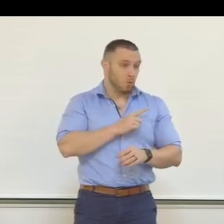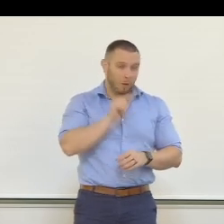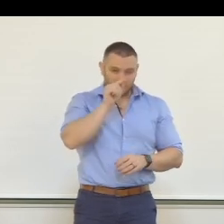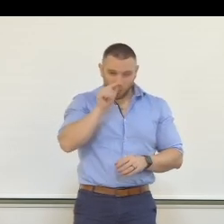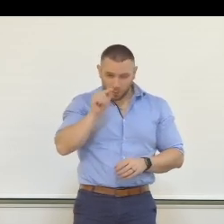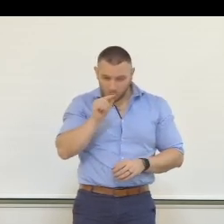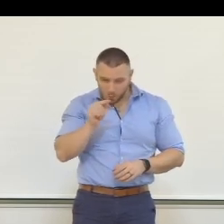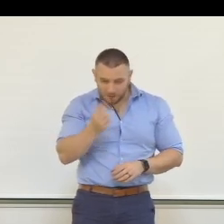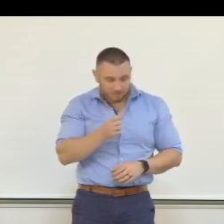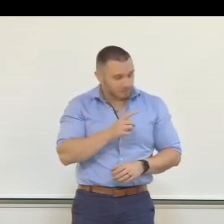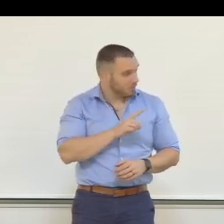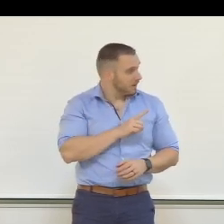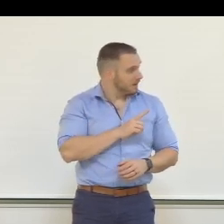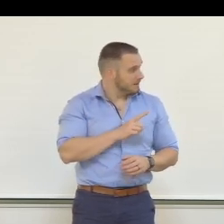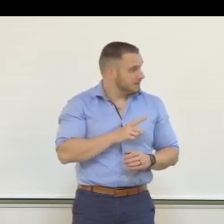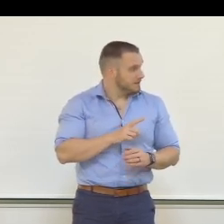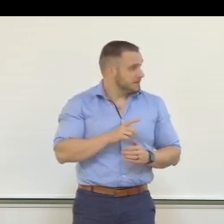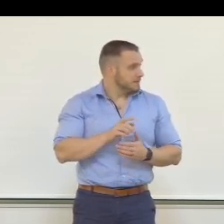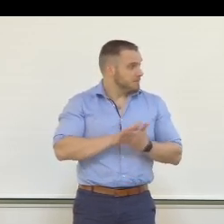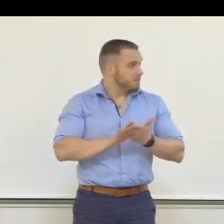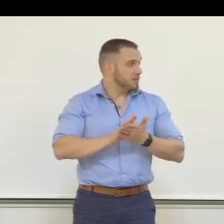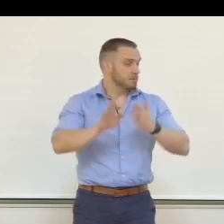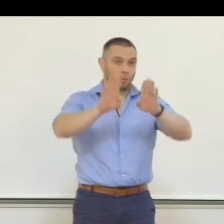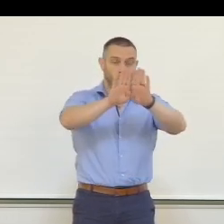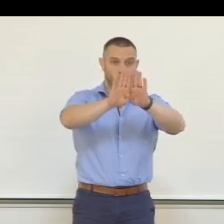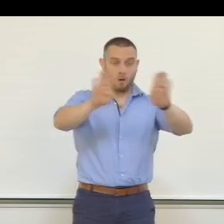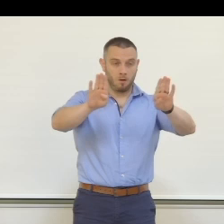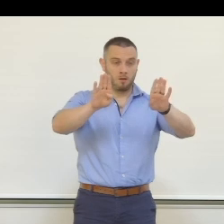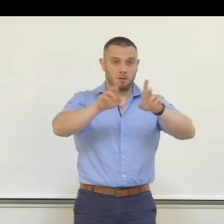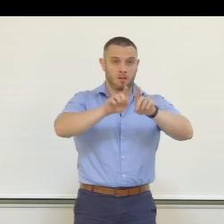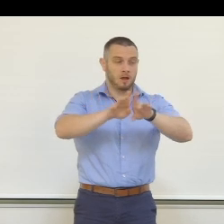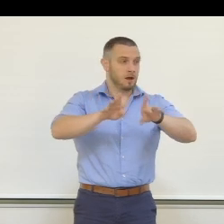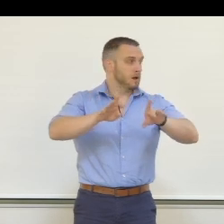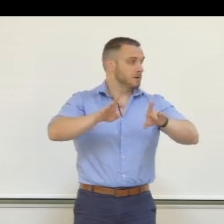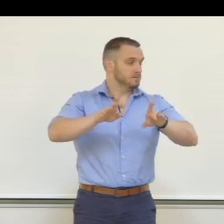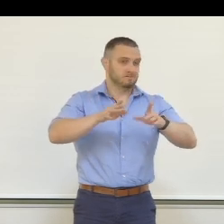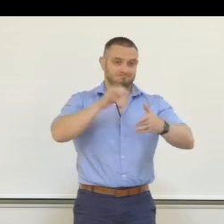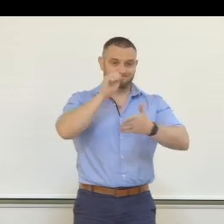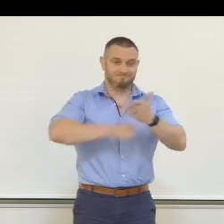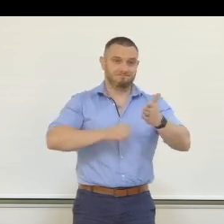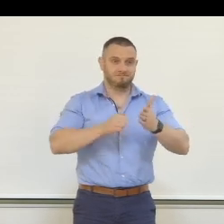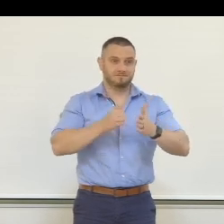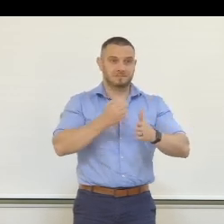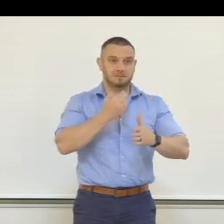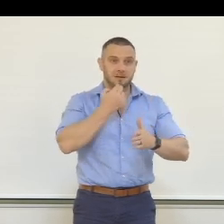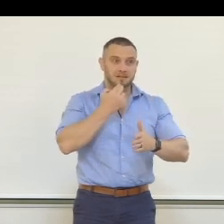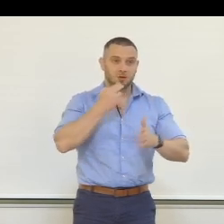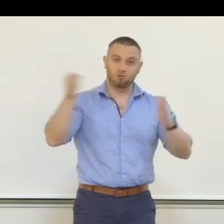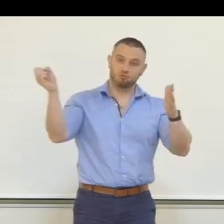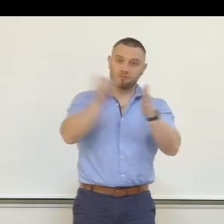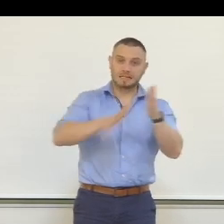little holes is because otherwise you would have these walls of solid metal, which is super